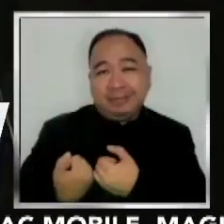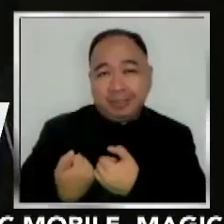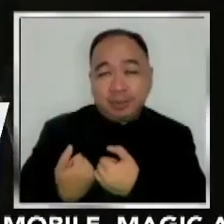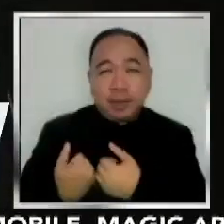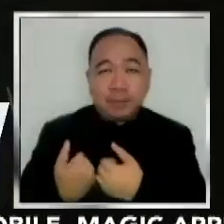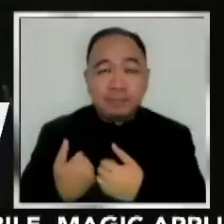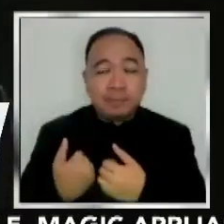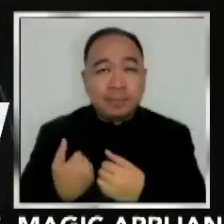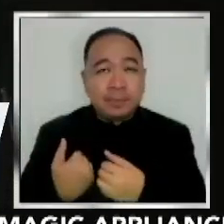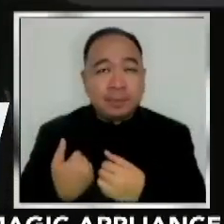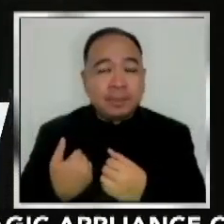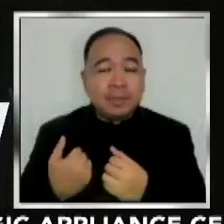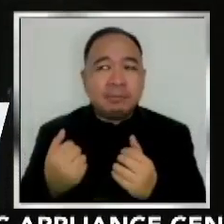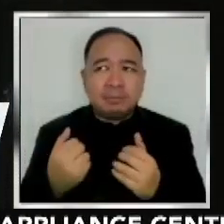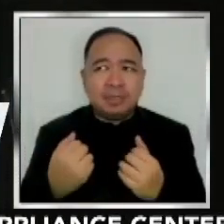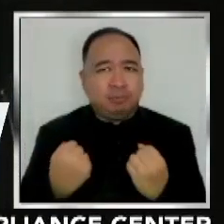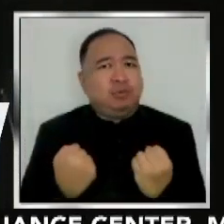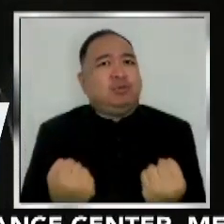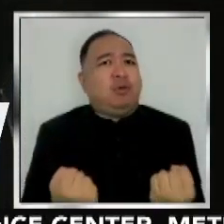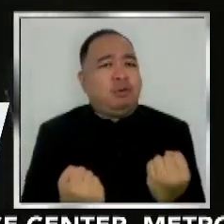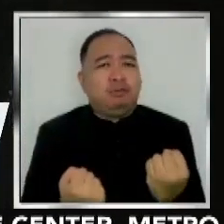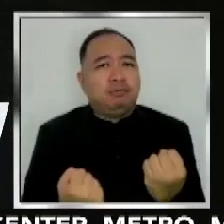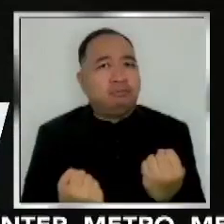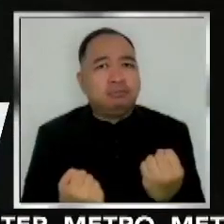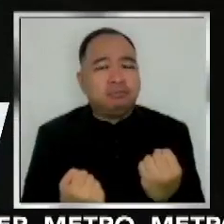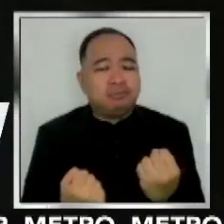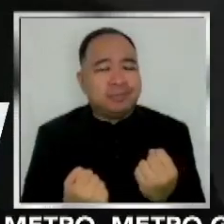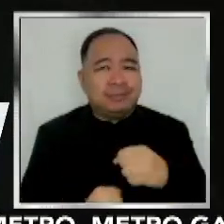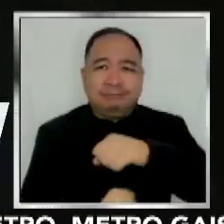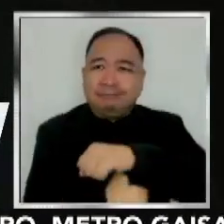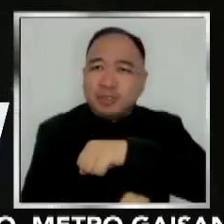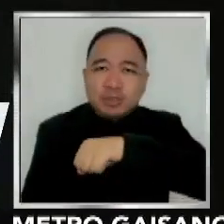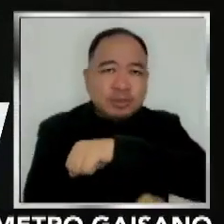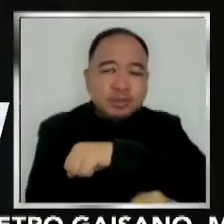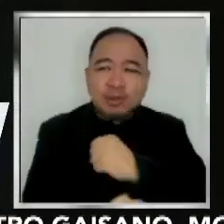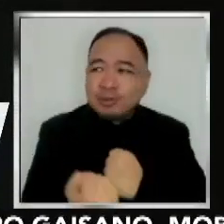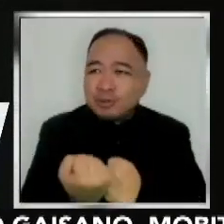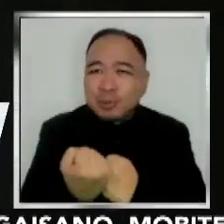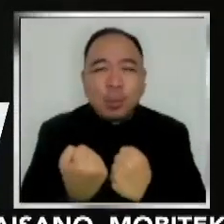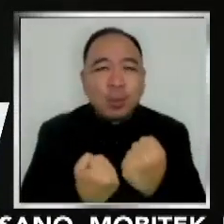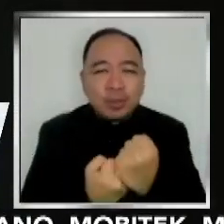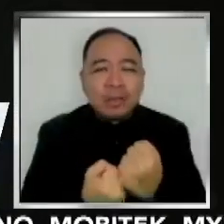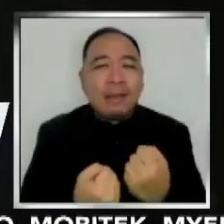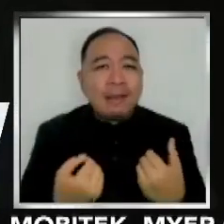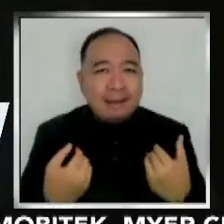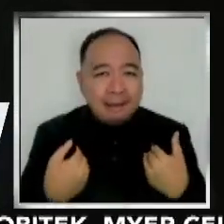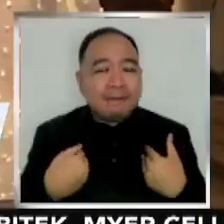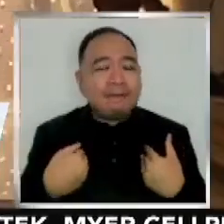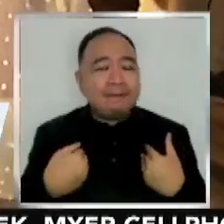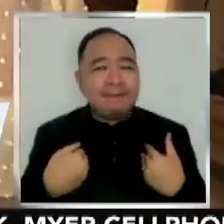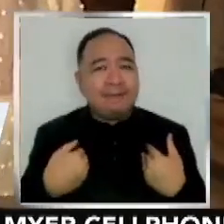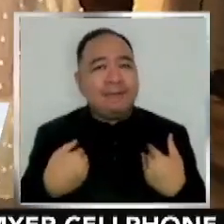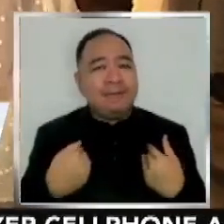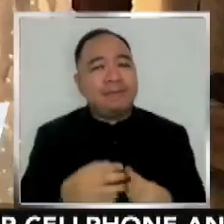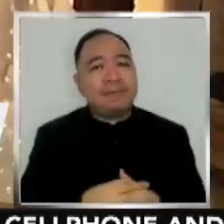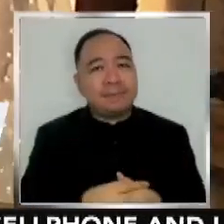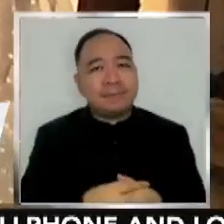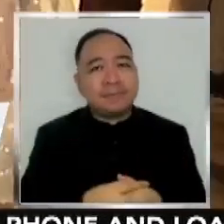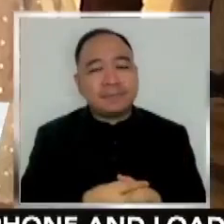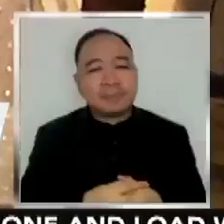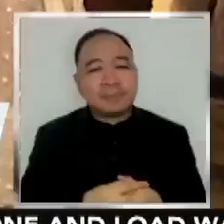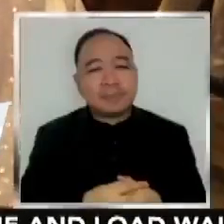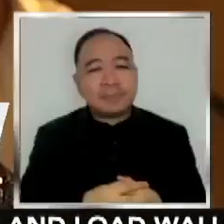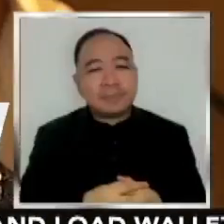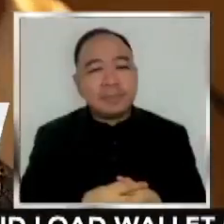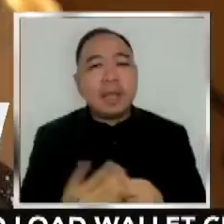sobrang solid yung foundation namin and the support system that we both have from each other and for each other. Ni-rewear naman